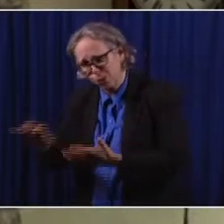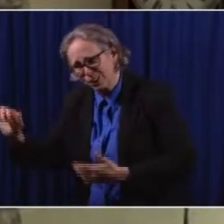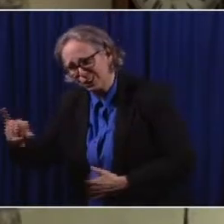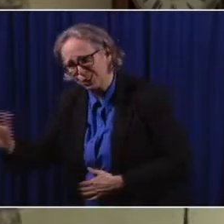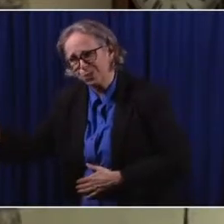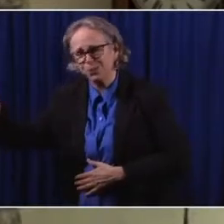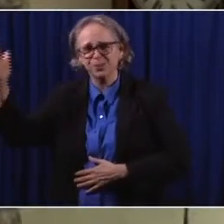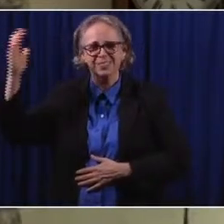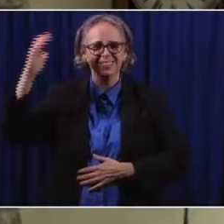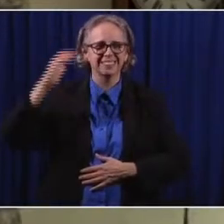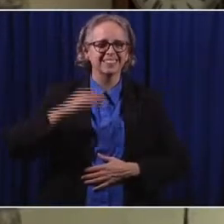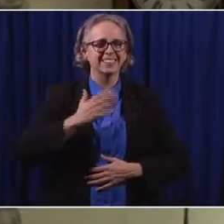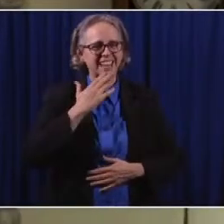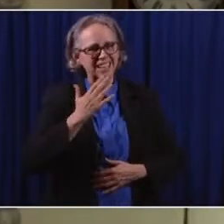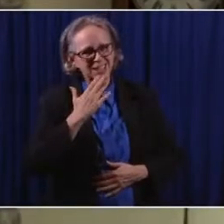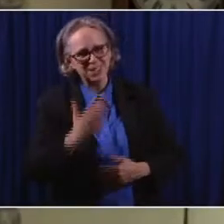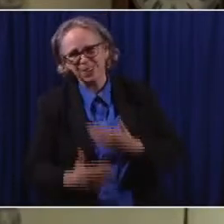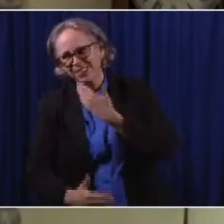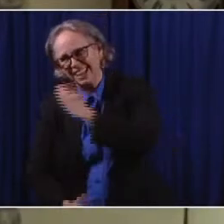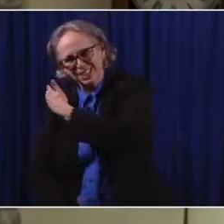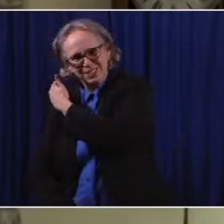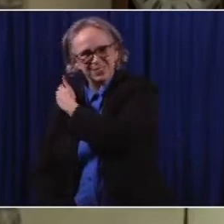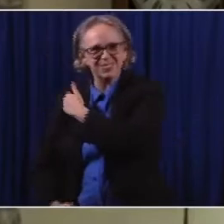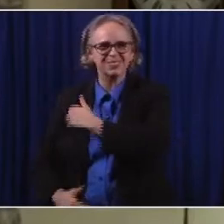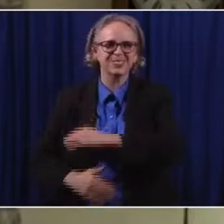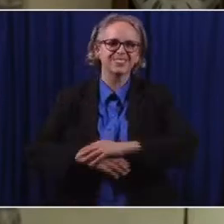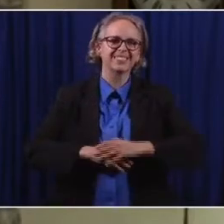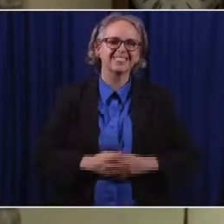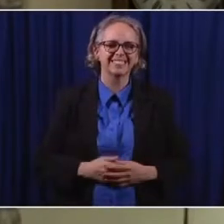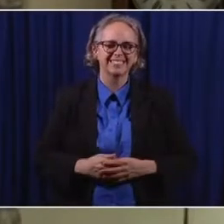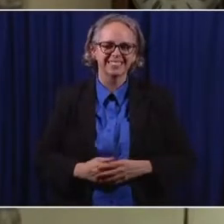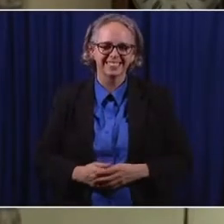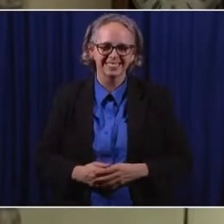you being with us. Thanks for having us. Appreciate it. Thank you.